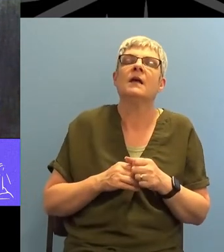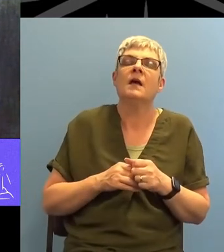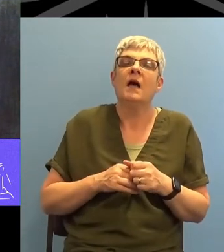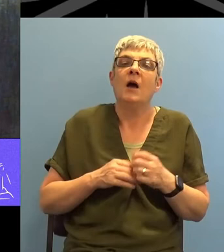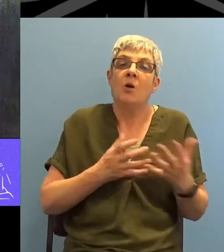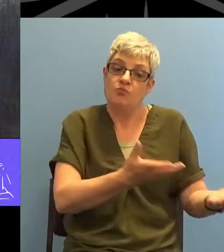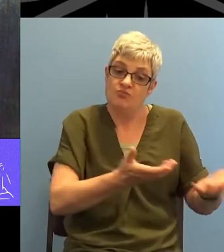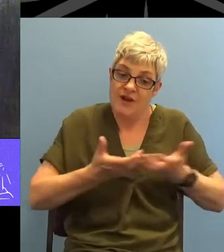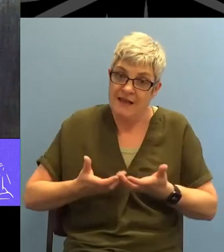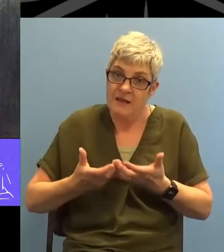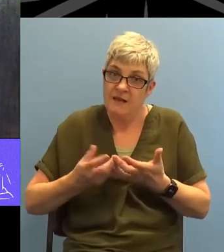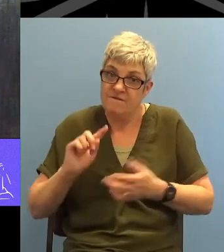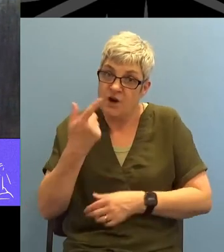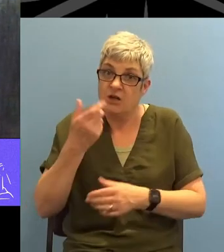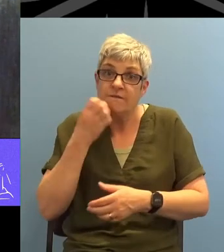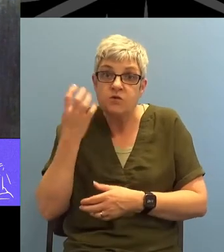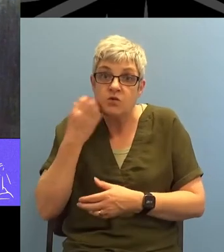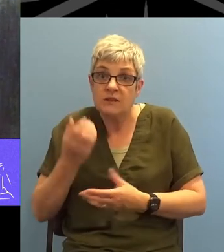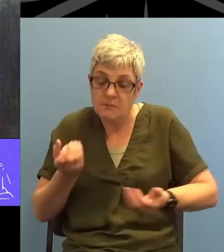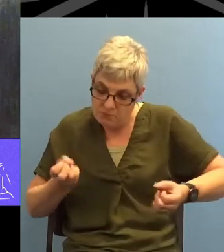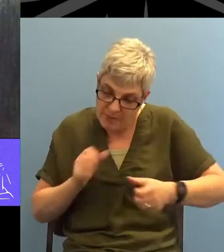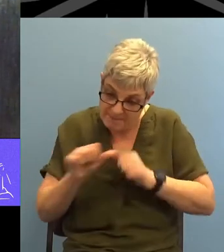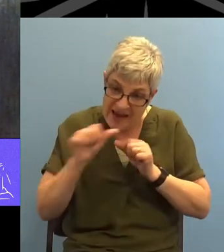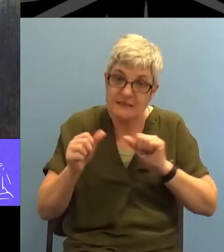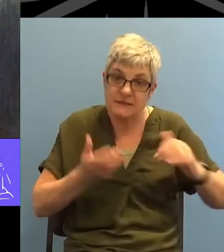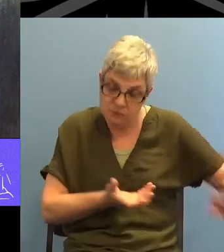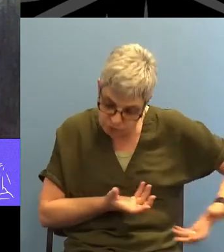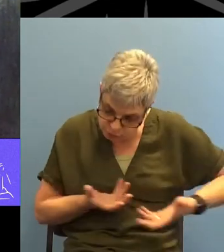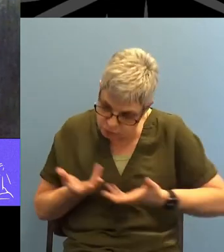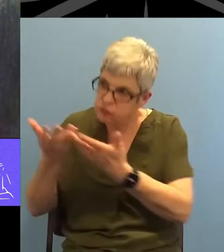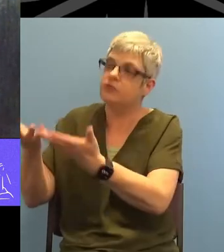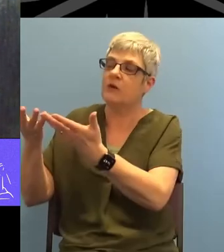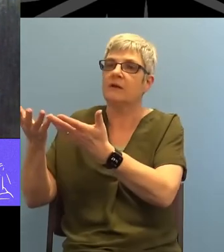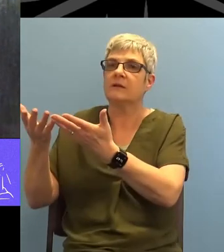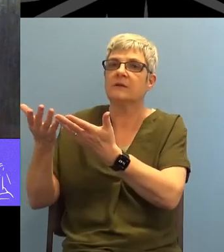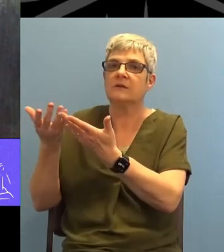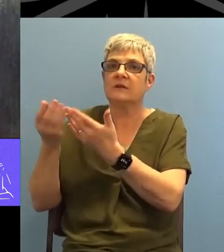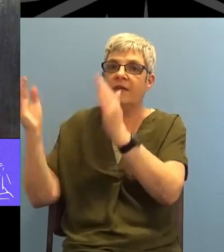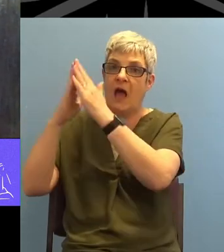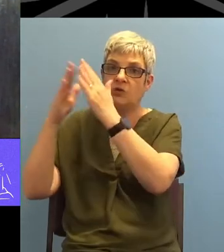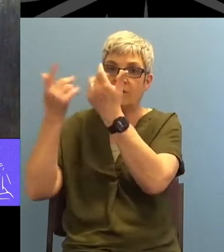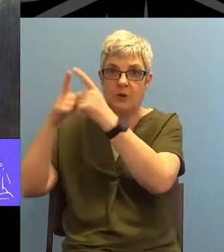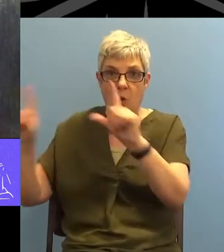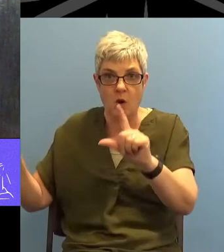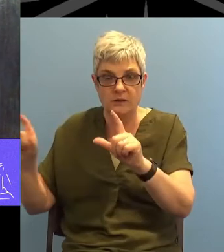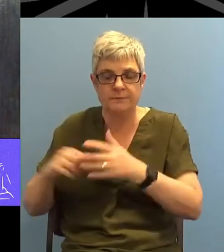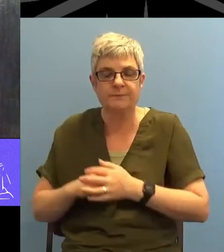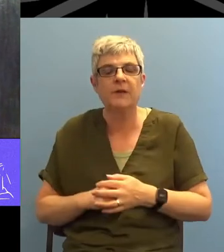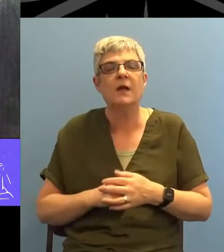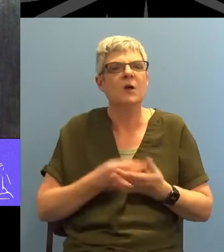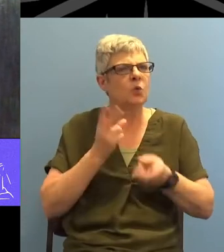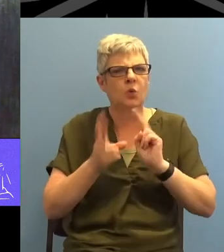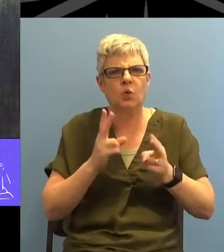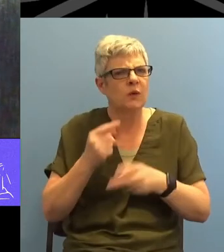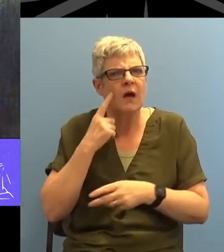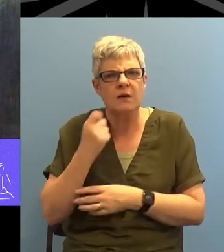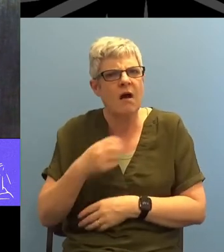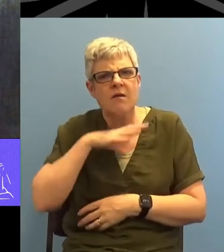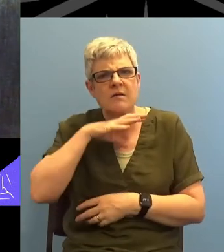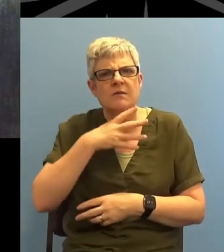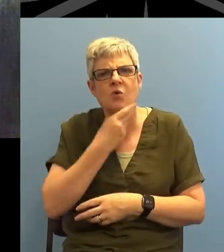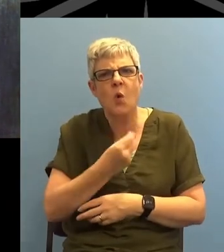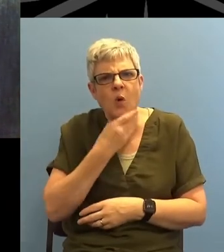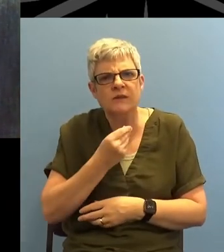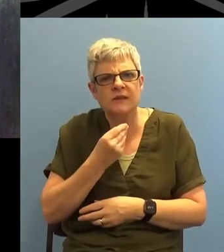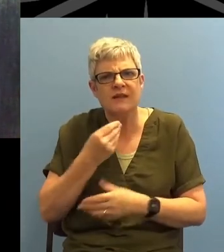first fruits of your soil to the house of the Lord your God. Do not cook a young goat in its mother's